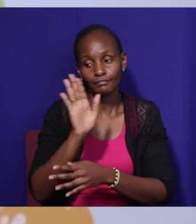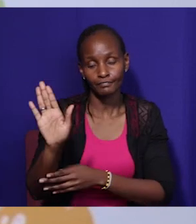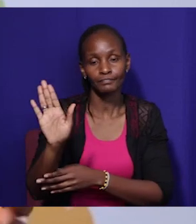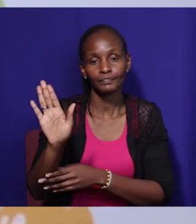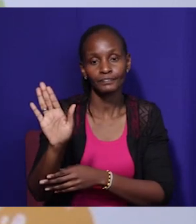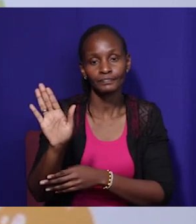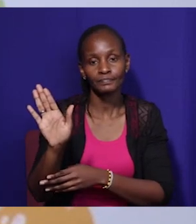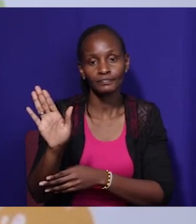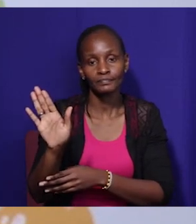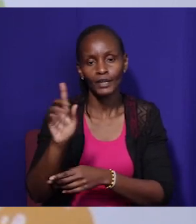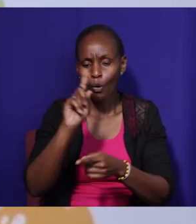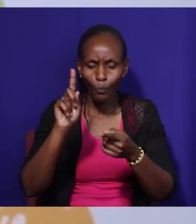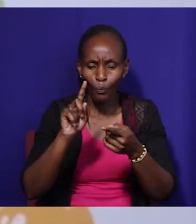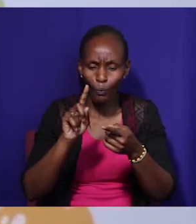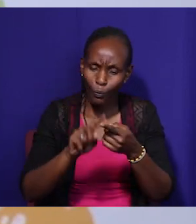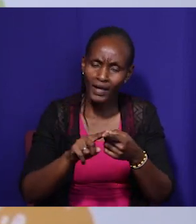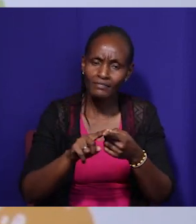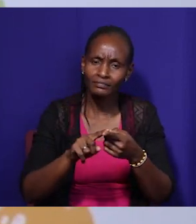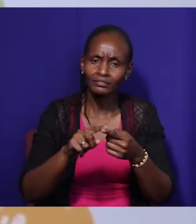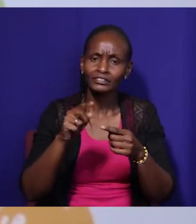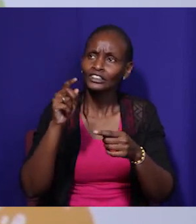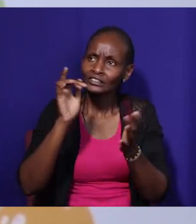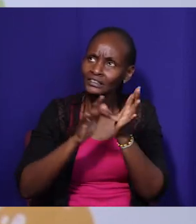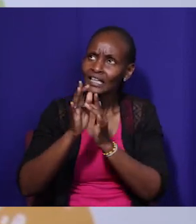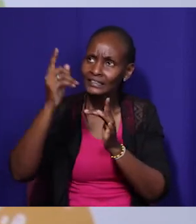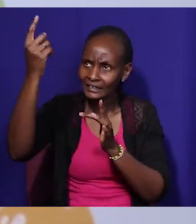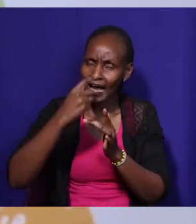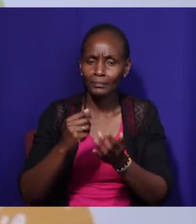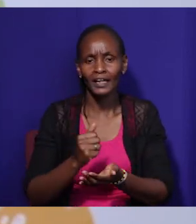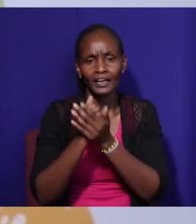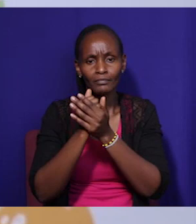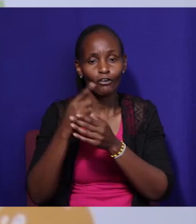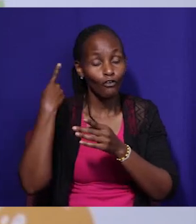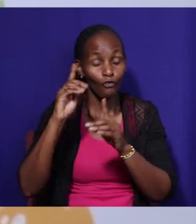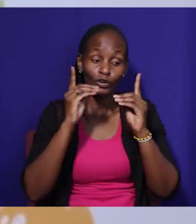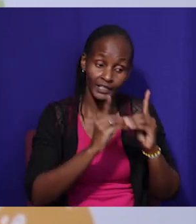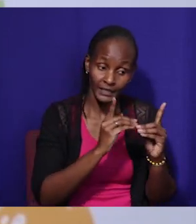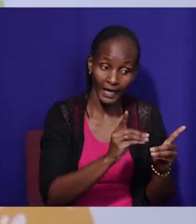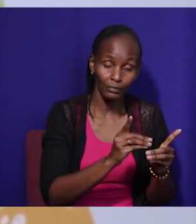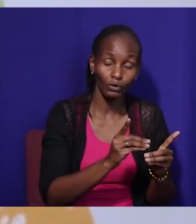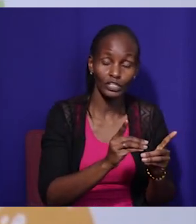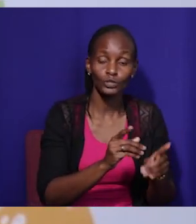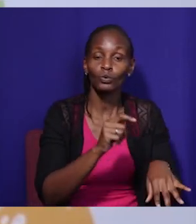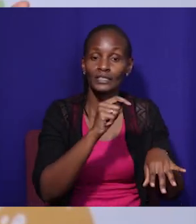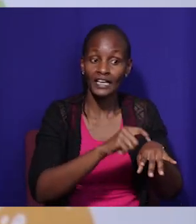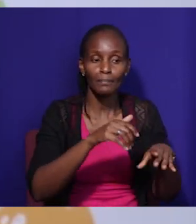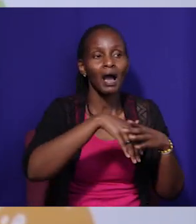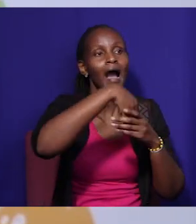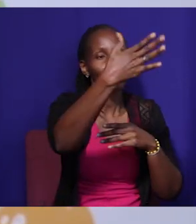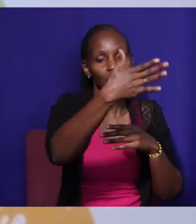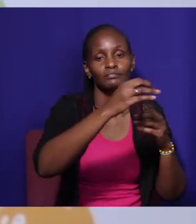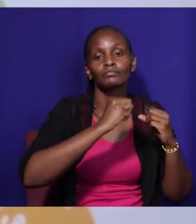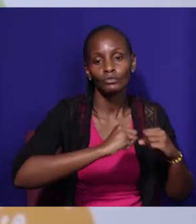When does Jesus come to help us? For the disciples, it was when they were out at